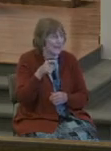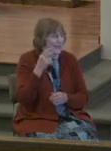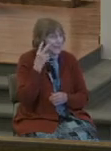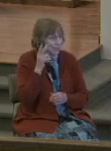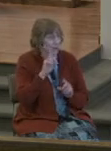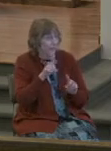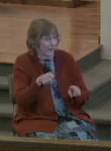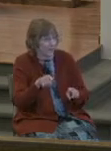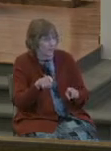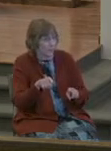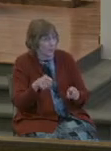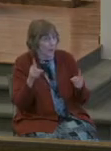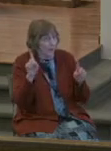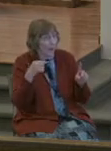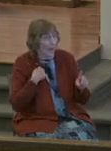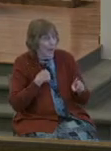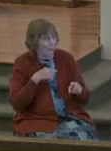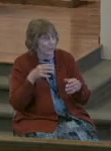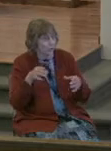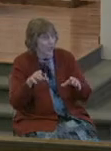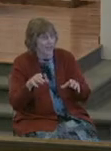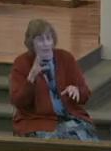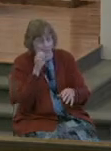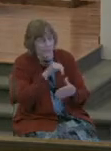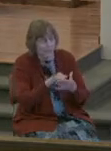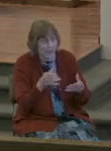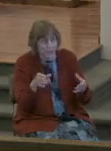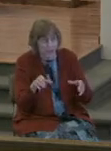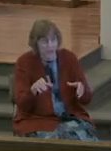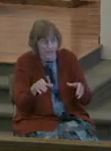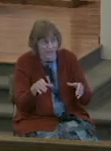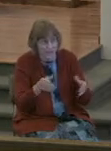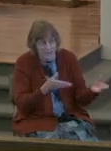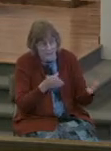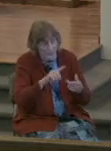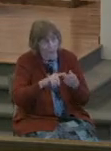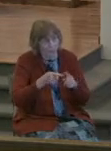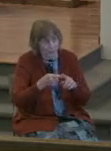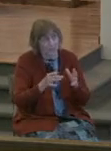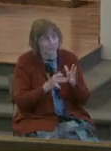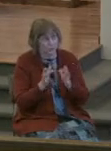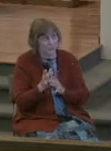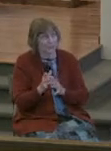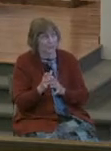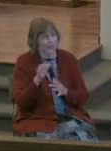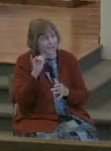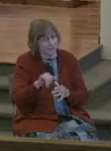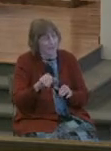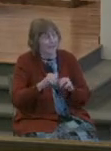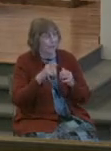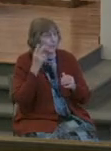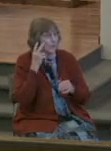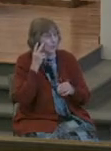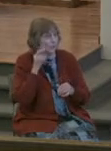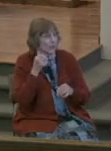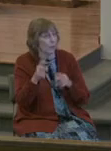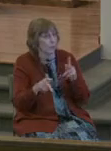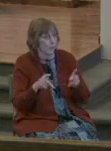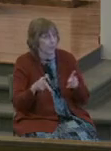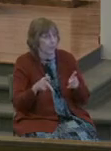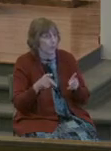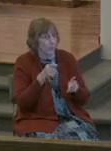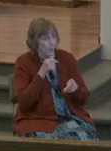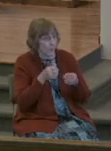This is our chance. Let's not miss this chance. Let's get our buddy to Jesus. And that's the way we need to look at other people that are